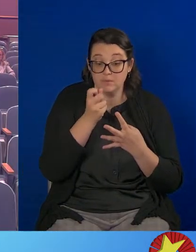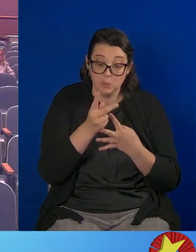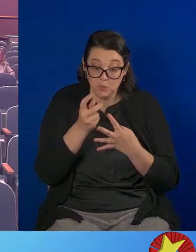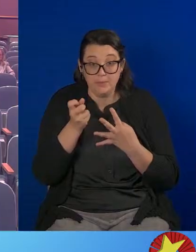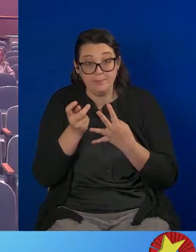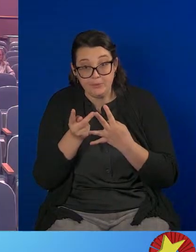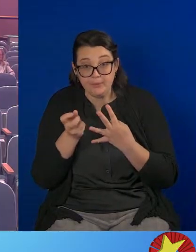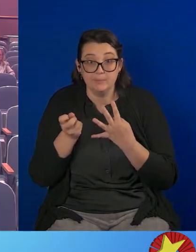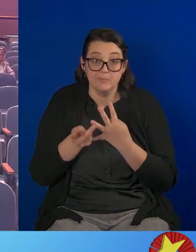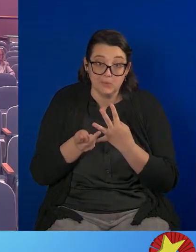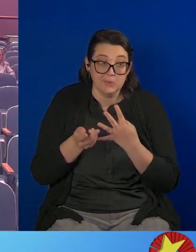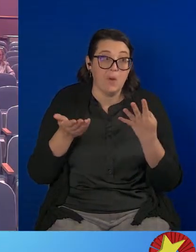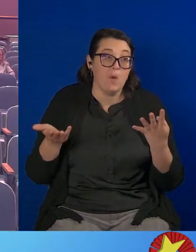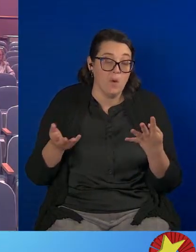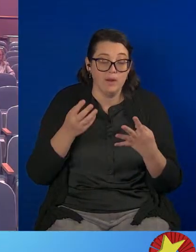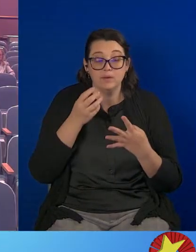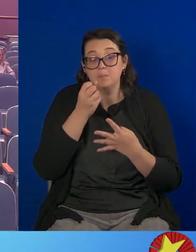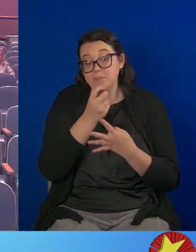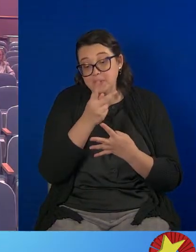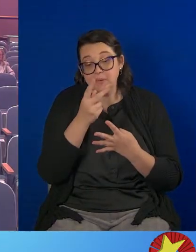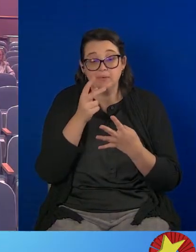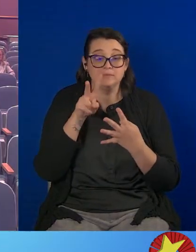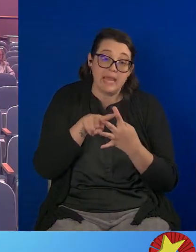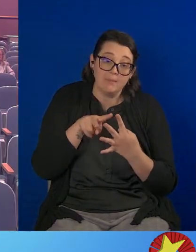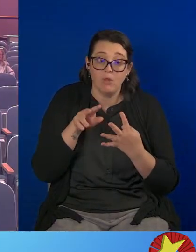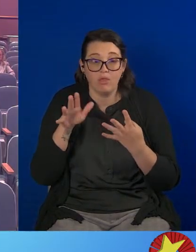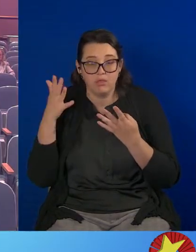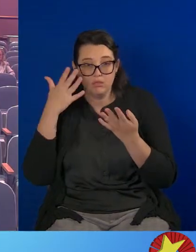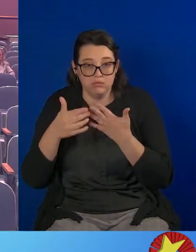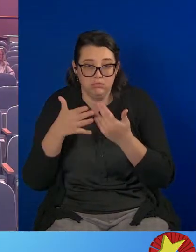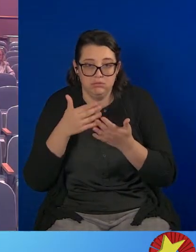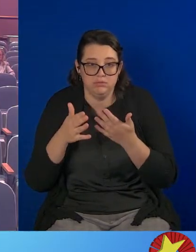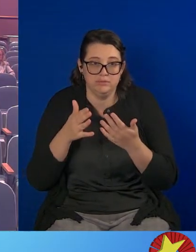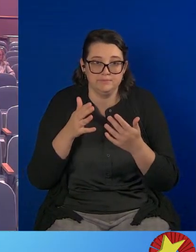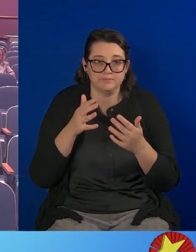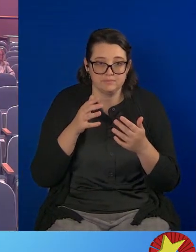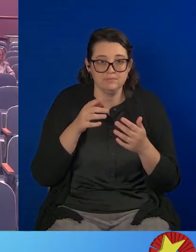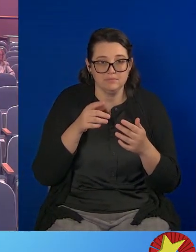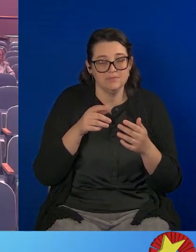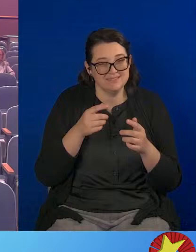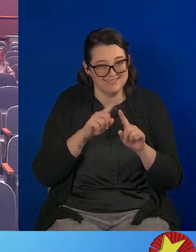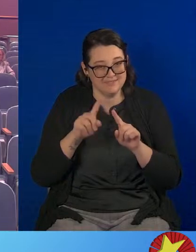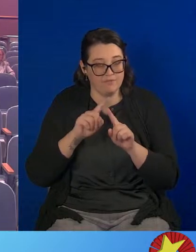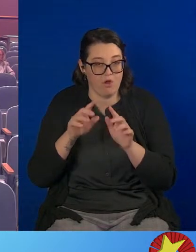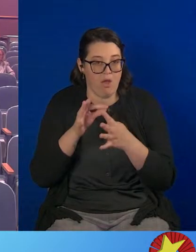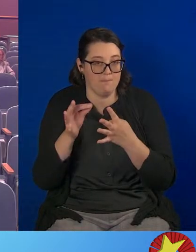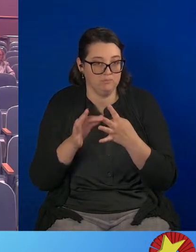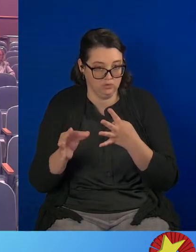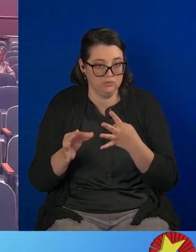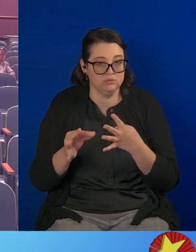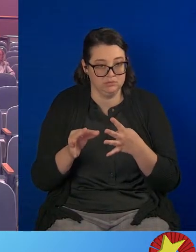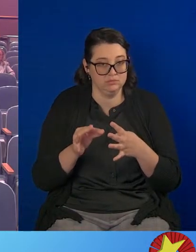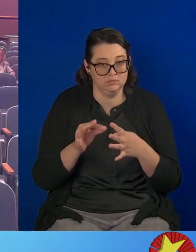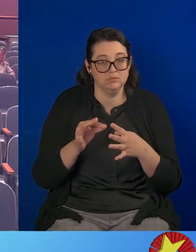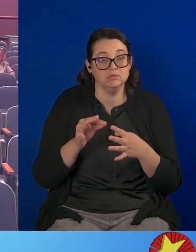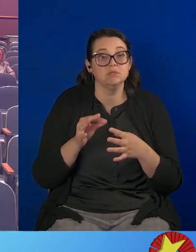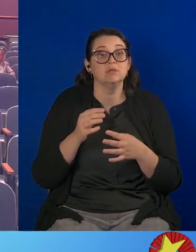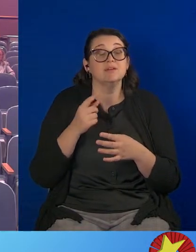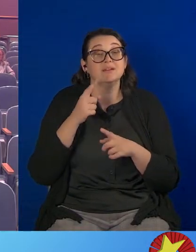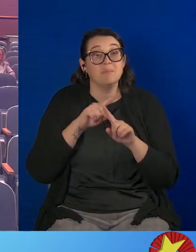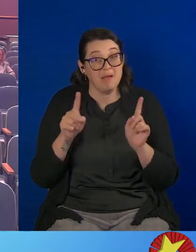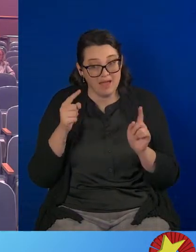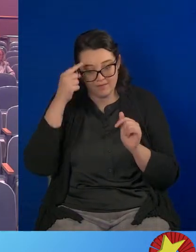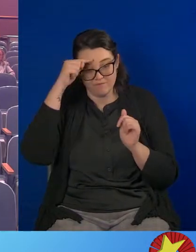or to table them for discussion at a later point. But for purposes of